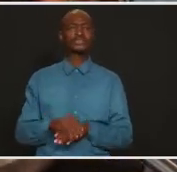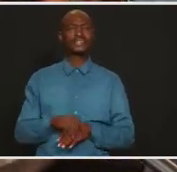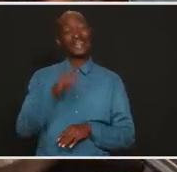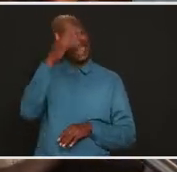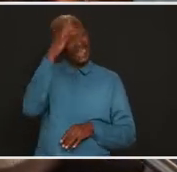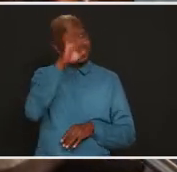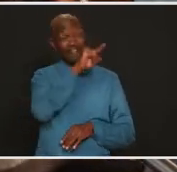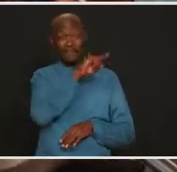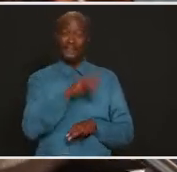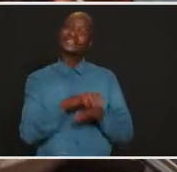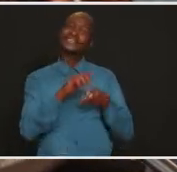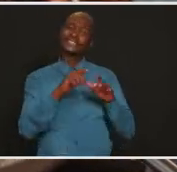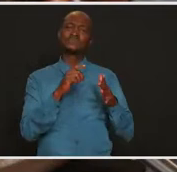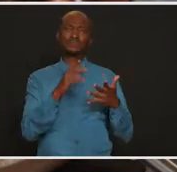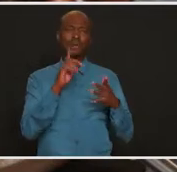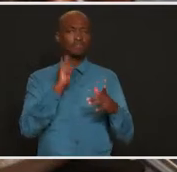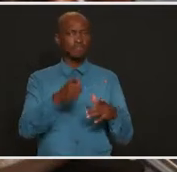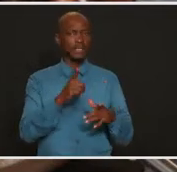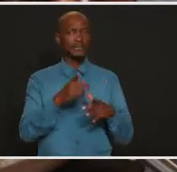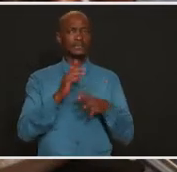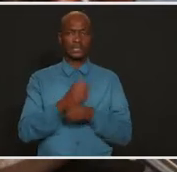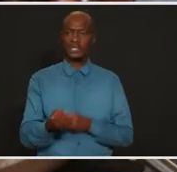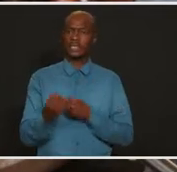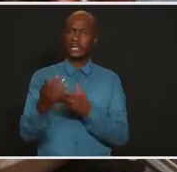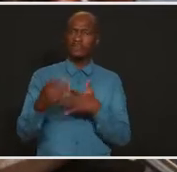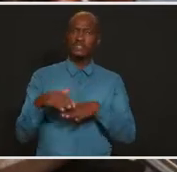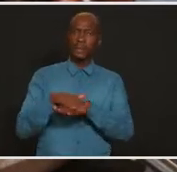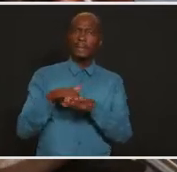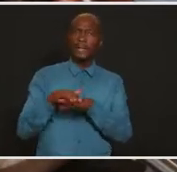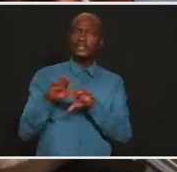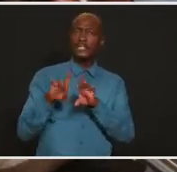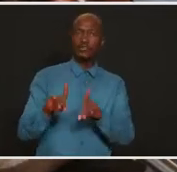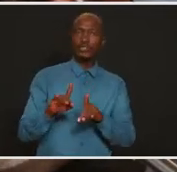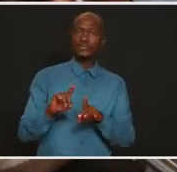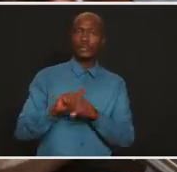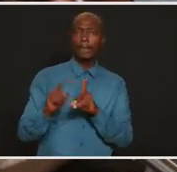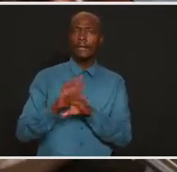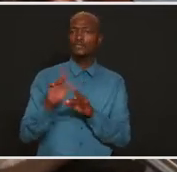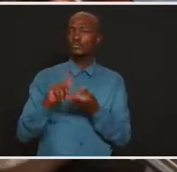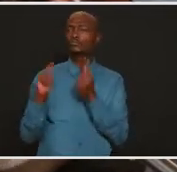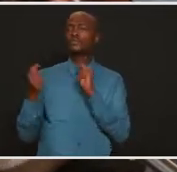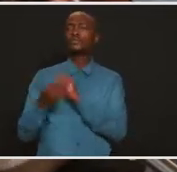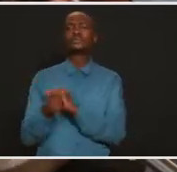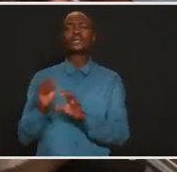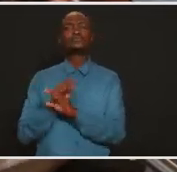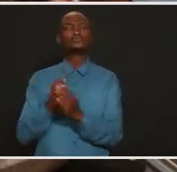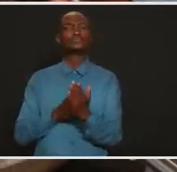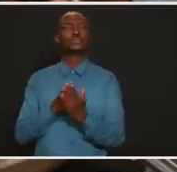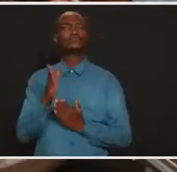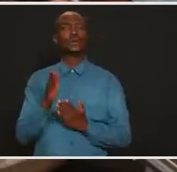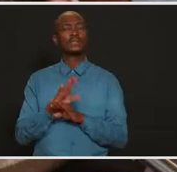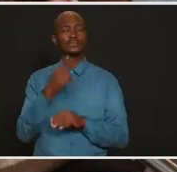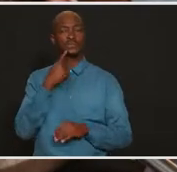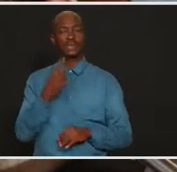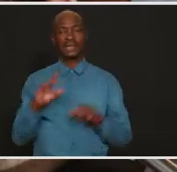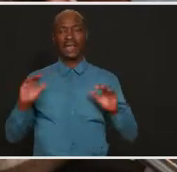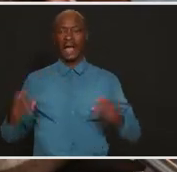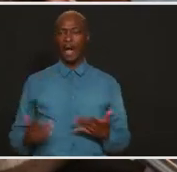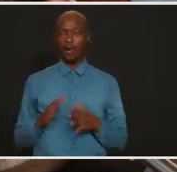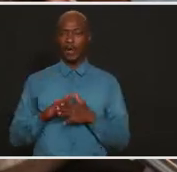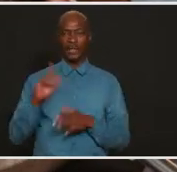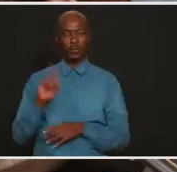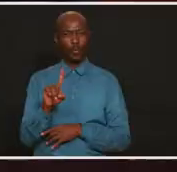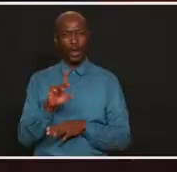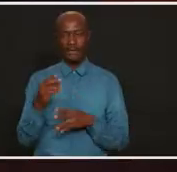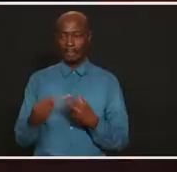it's the government's obligation to make sure that every person receives a basic education should not now be turned into a government right to dictate how and what